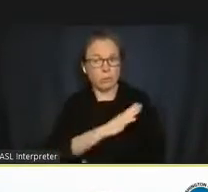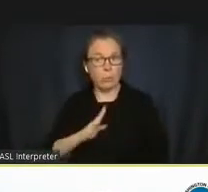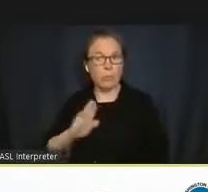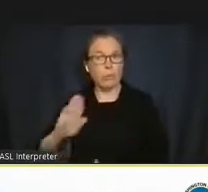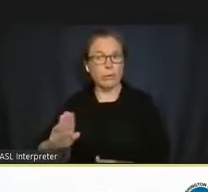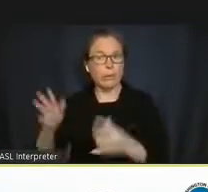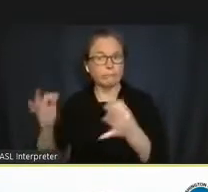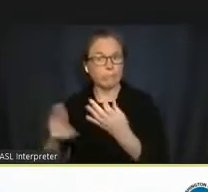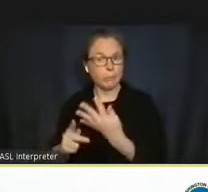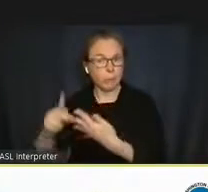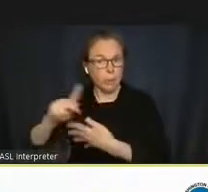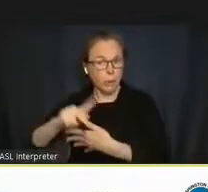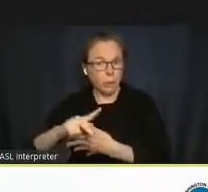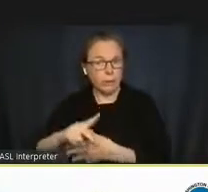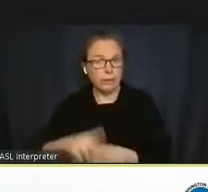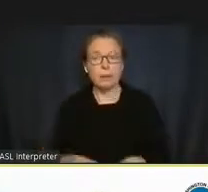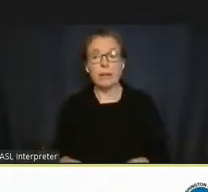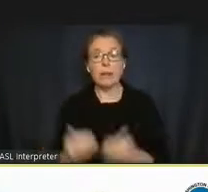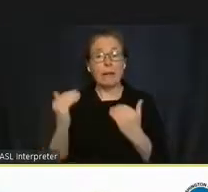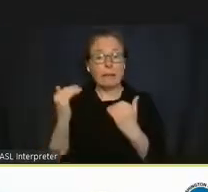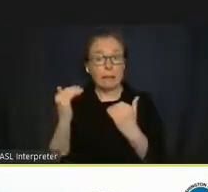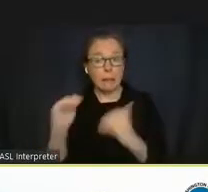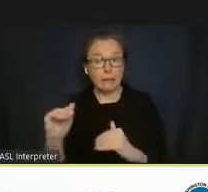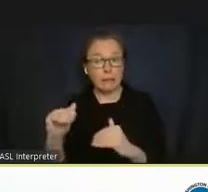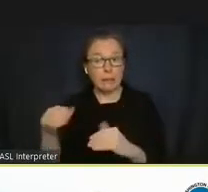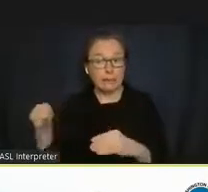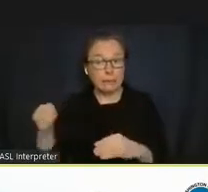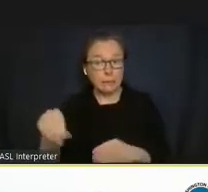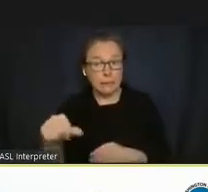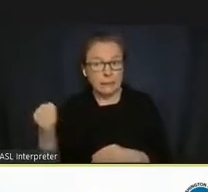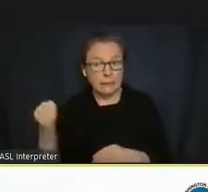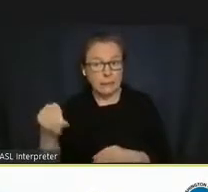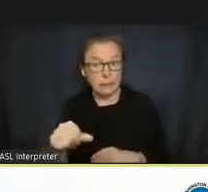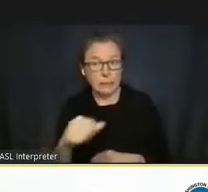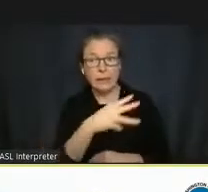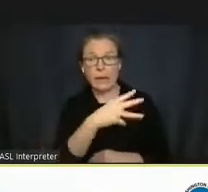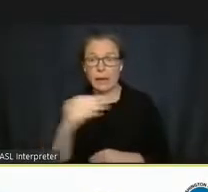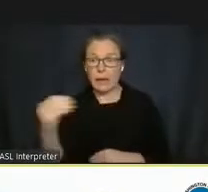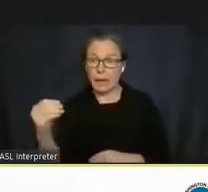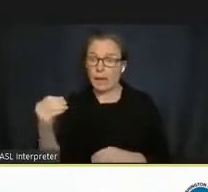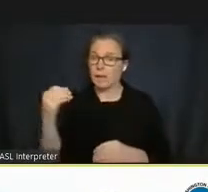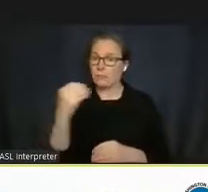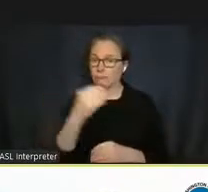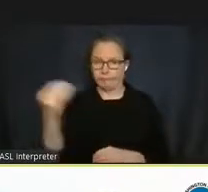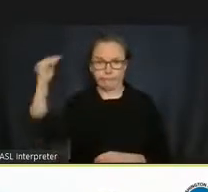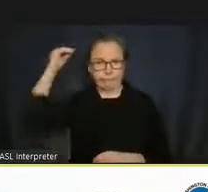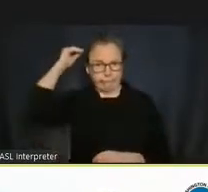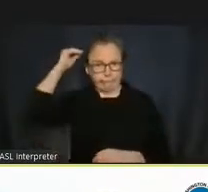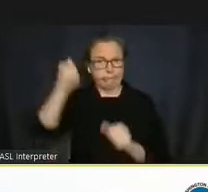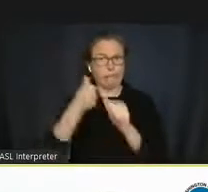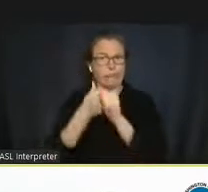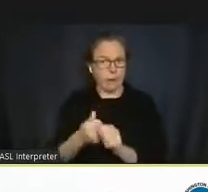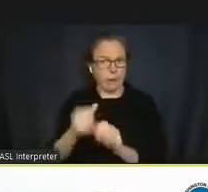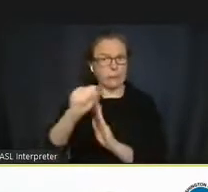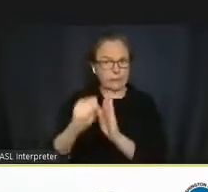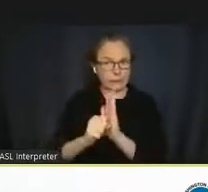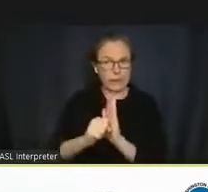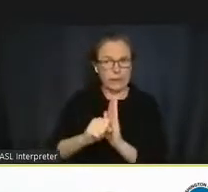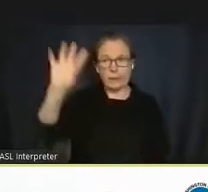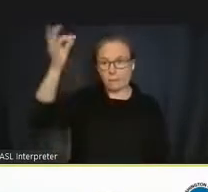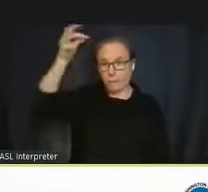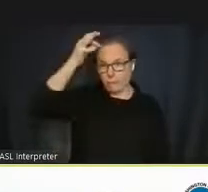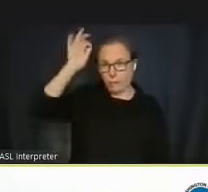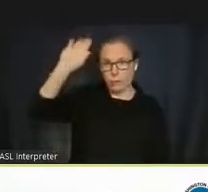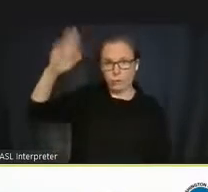minimize capital spending, and be cognizant of the state and federal requirements affecting